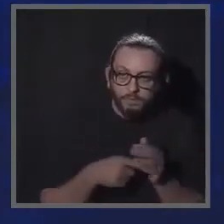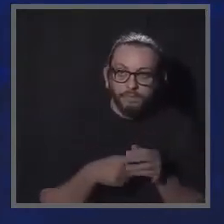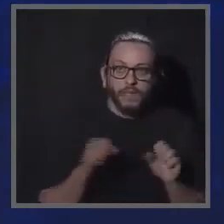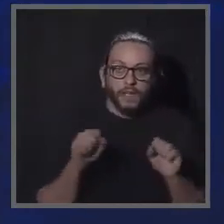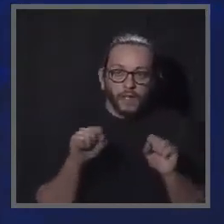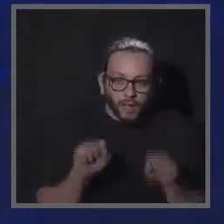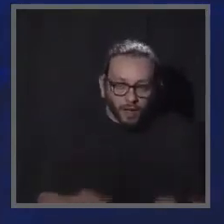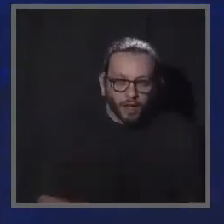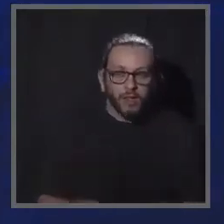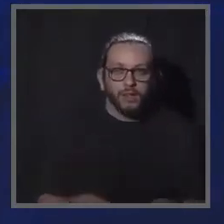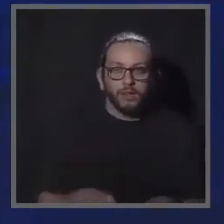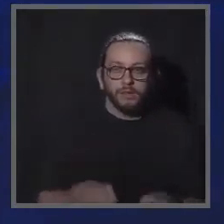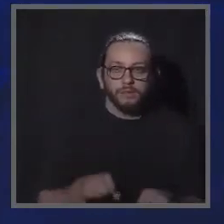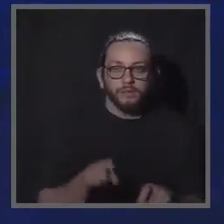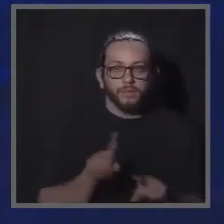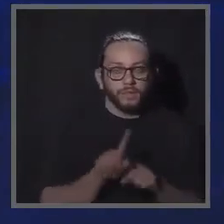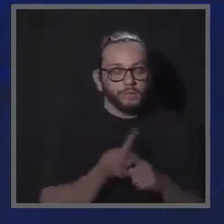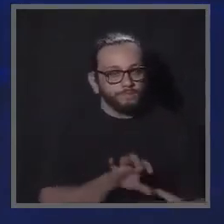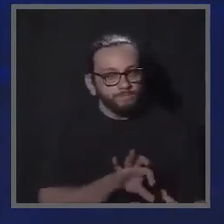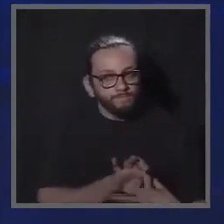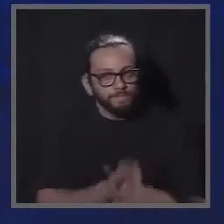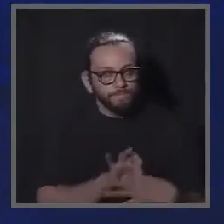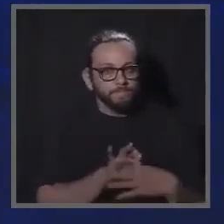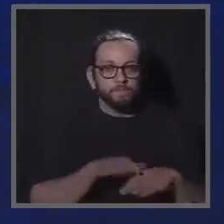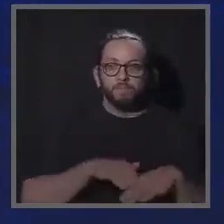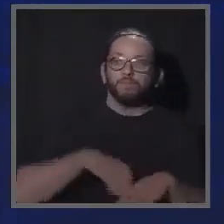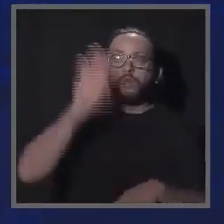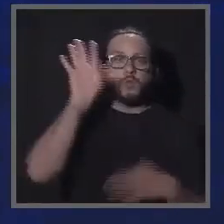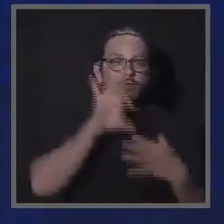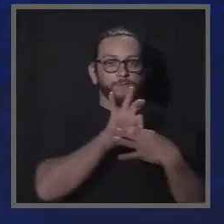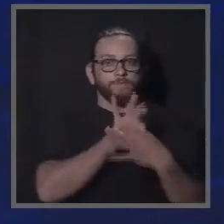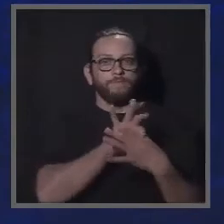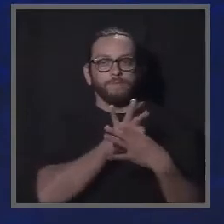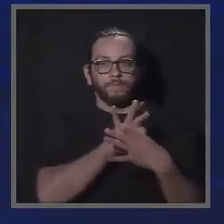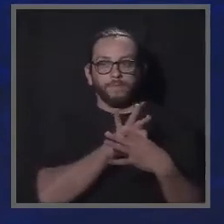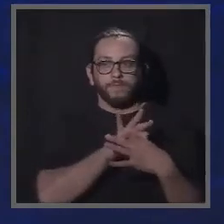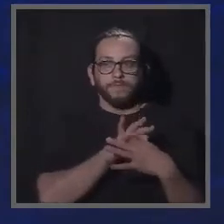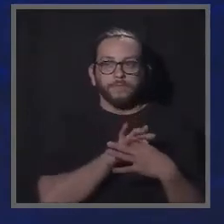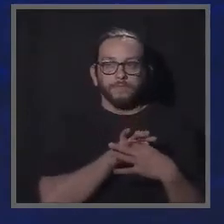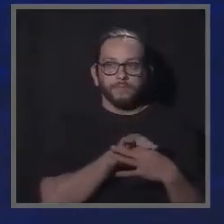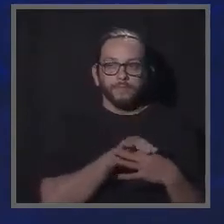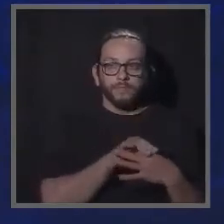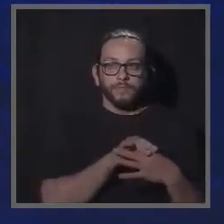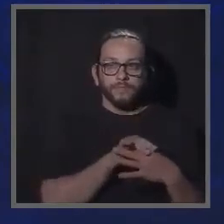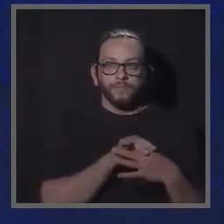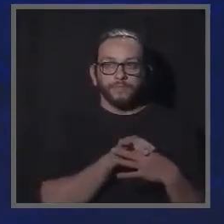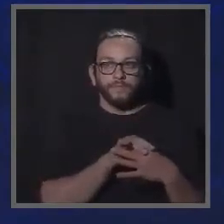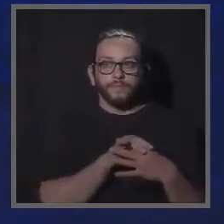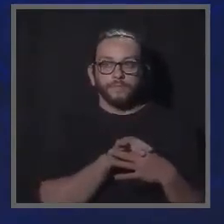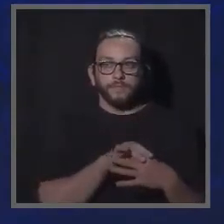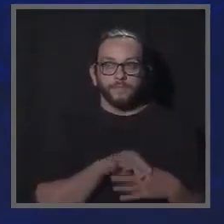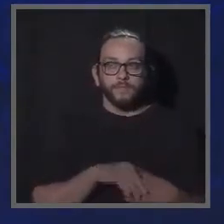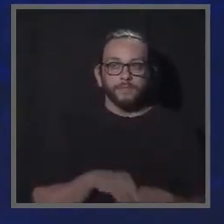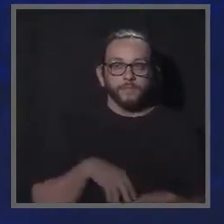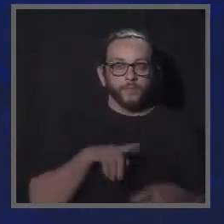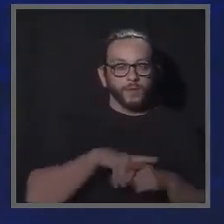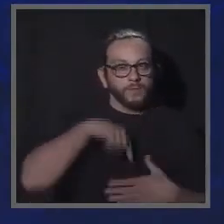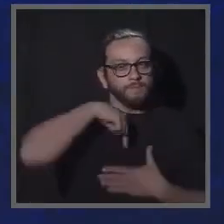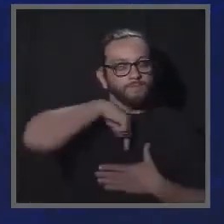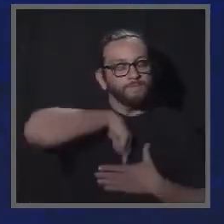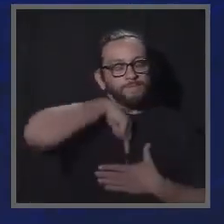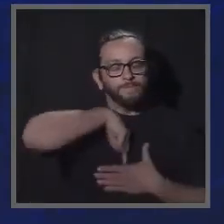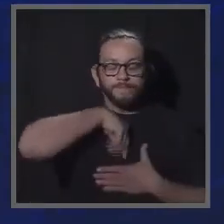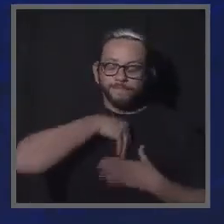with the possibility of a greater intimacy. And here I'd like to underline this idea of intimacy.